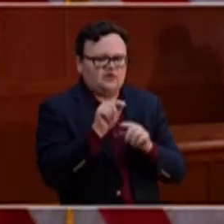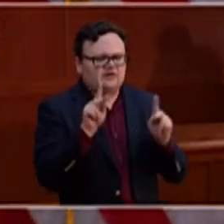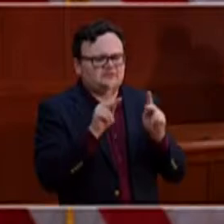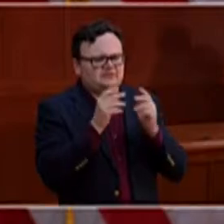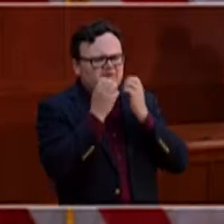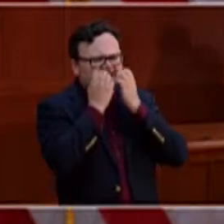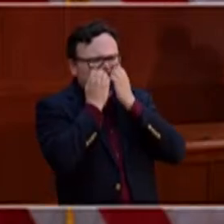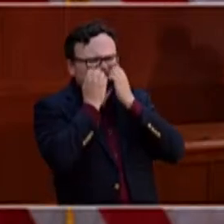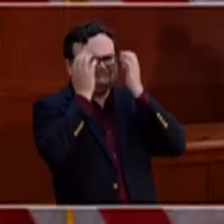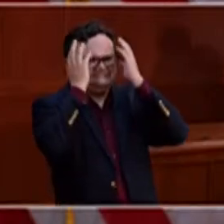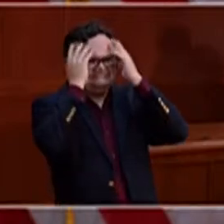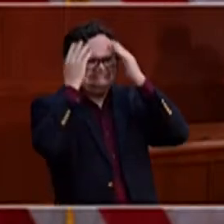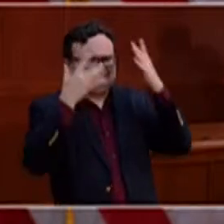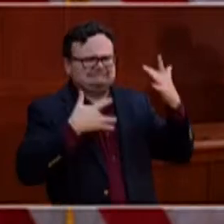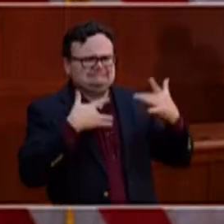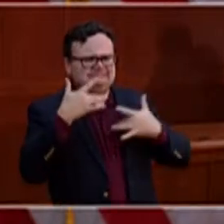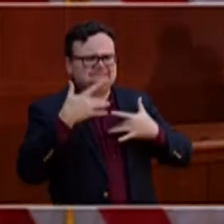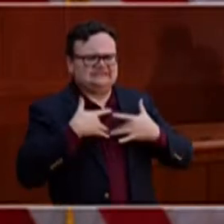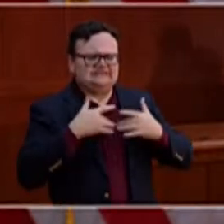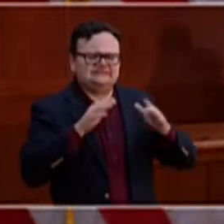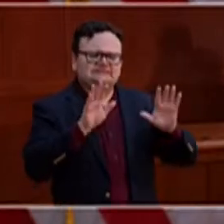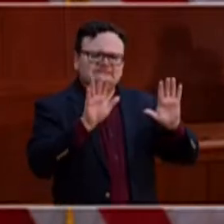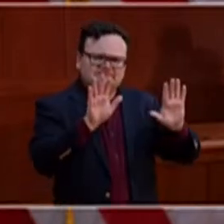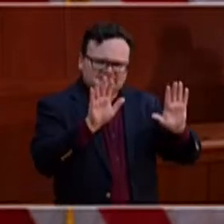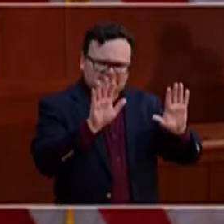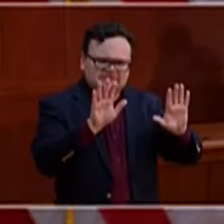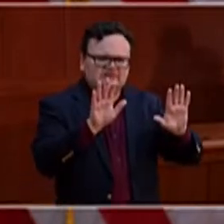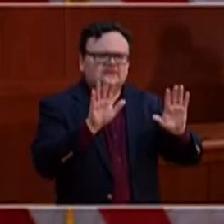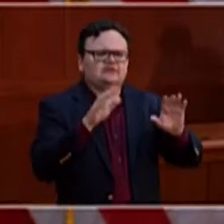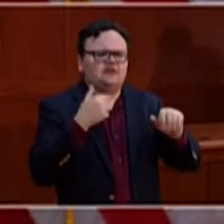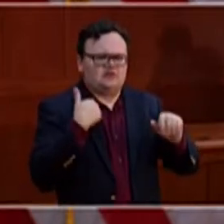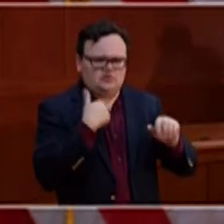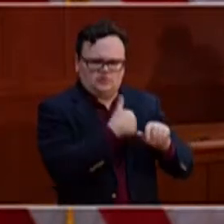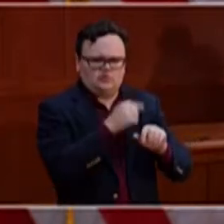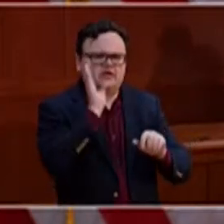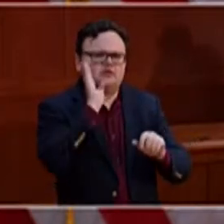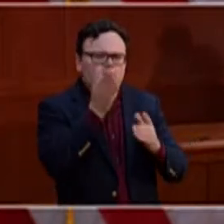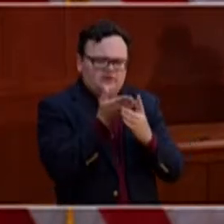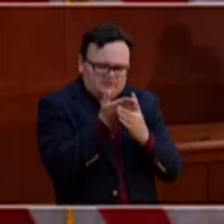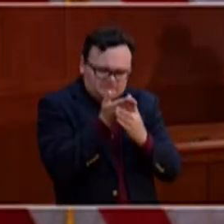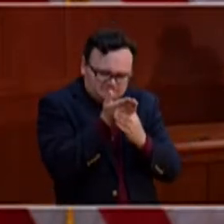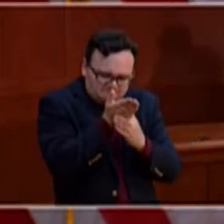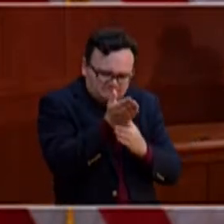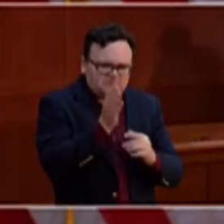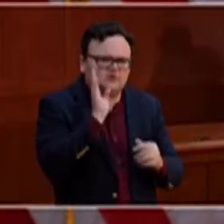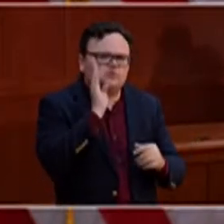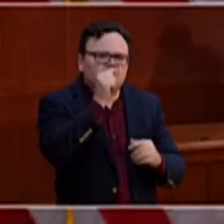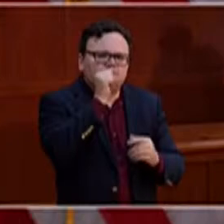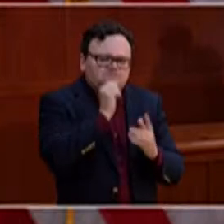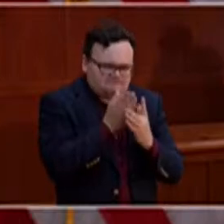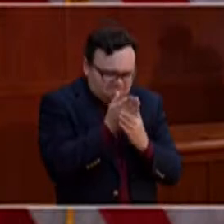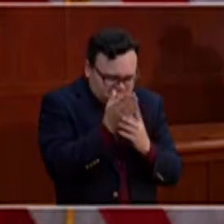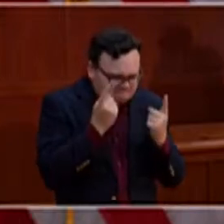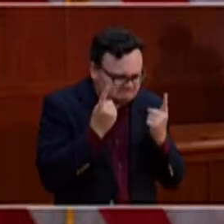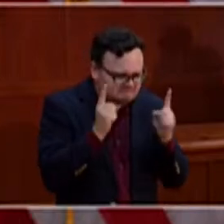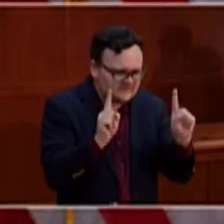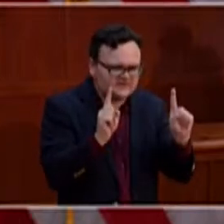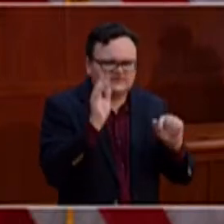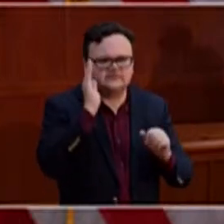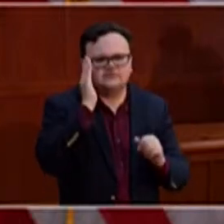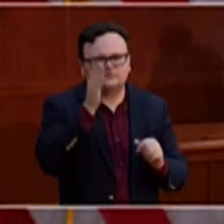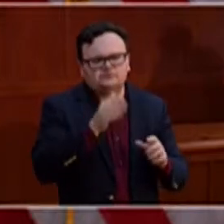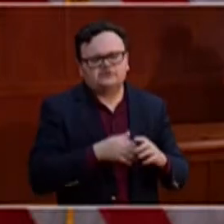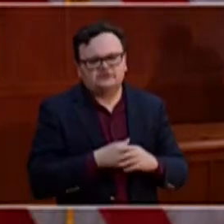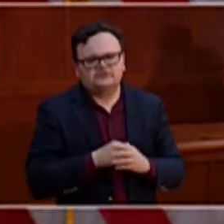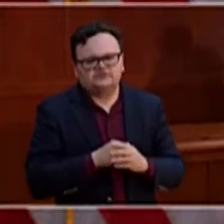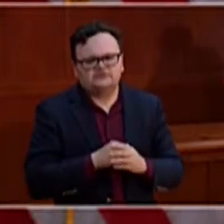and I think that folks just we're going to be able to get through it. We got a lot of stuff going on in the state.